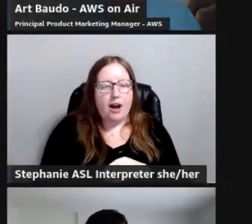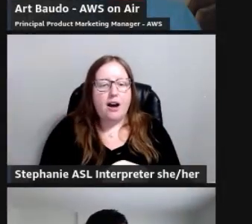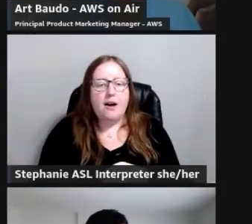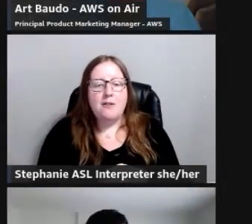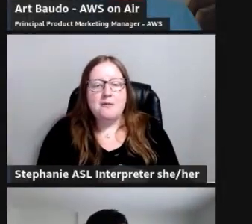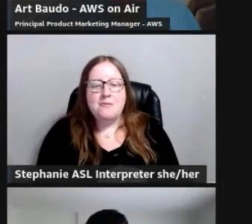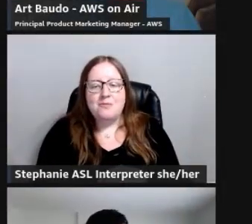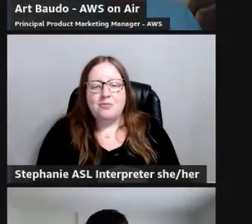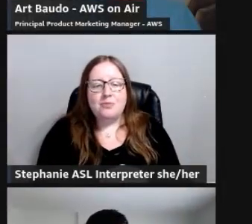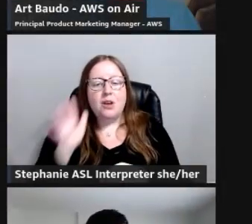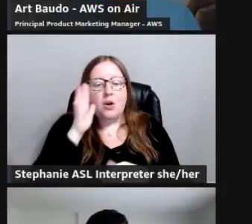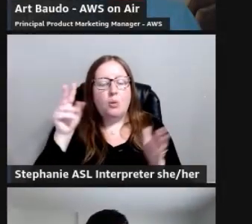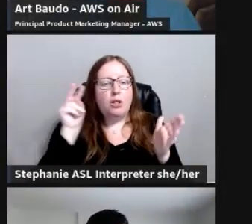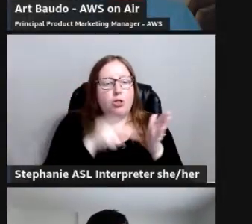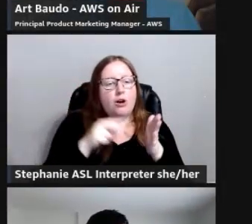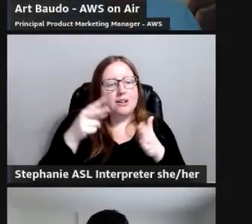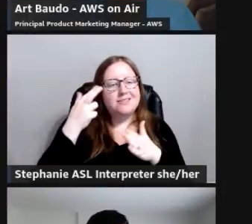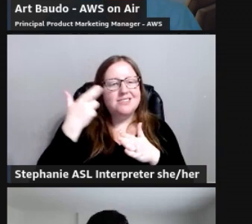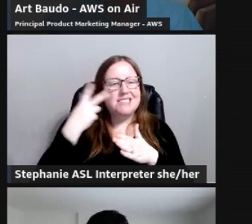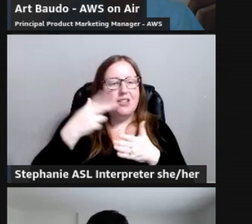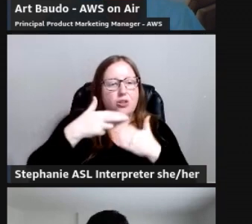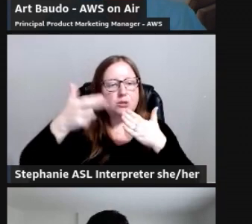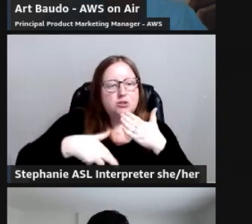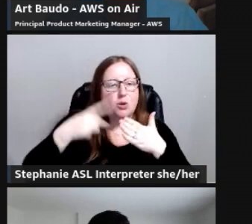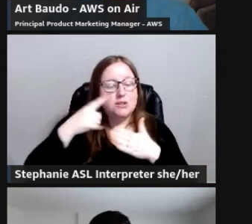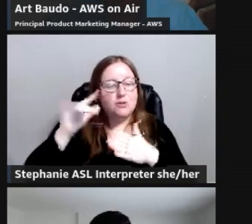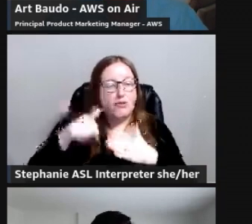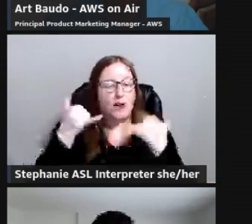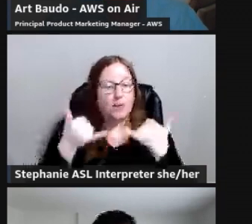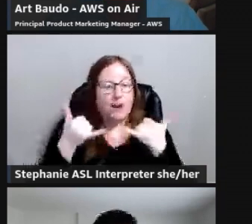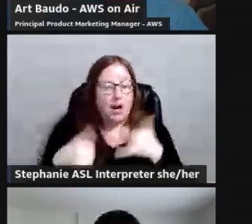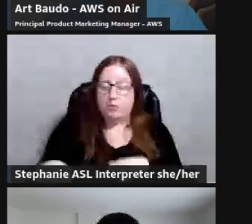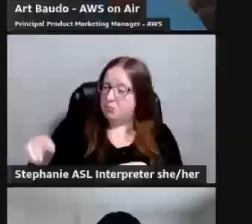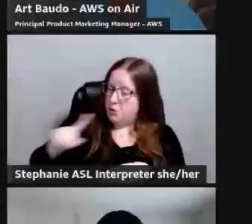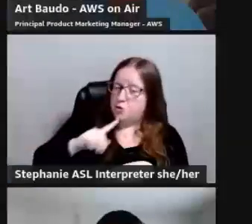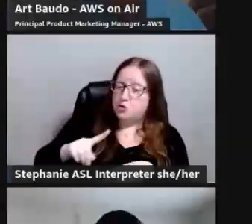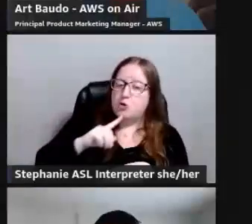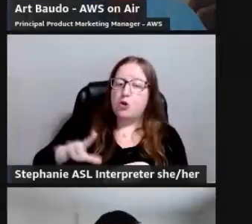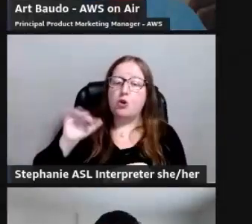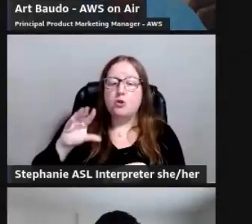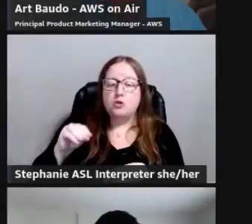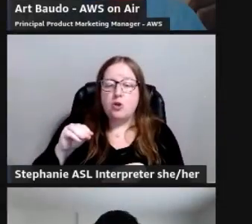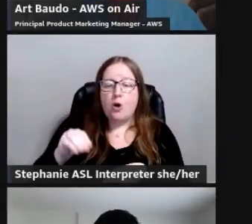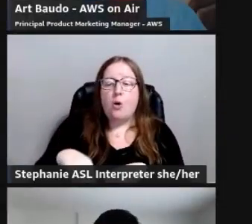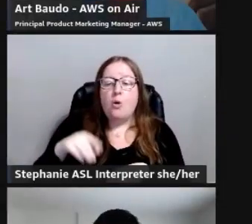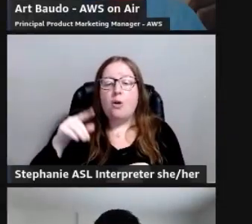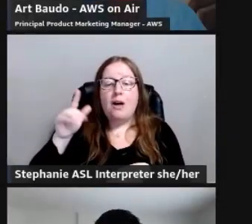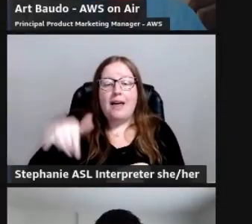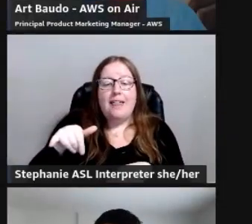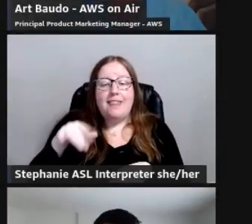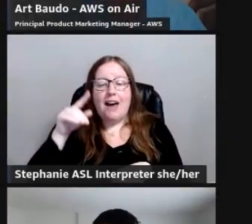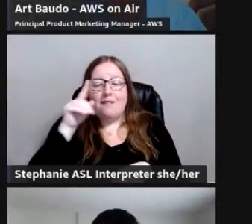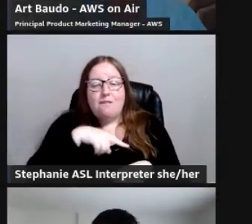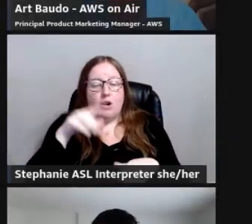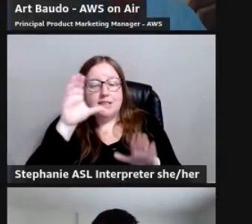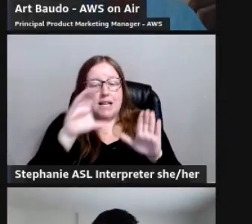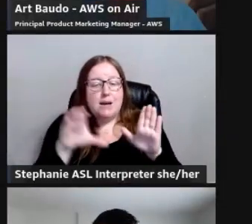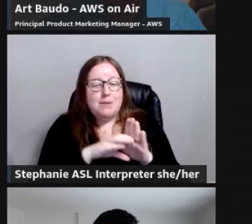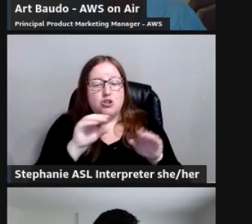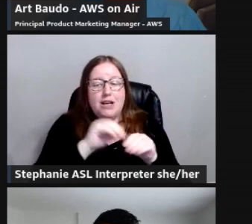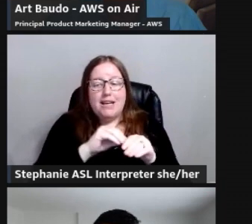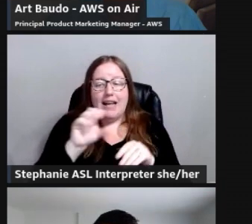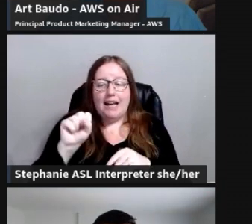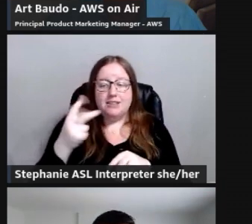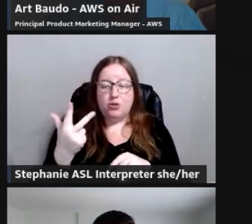look at the outcome or what this workload is doing for us right now. Yeah, so the false color image just got pushed into S3.